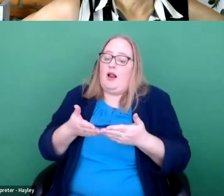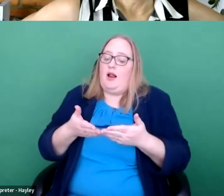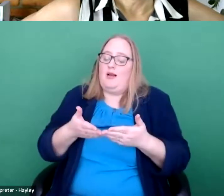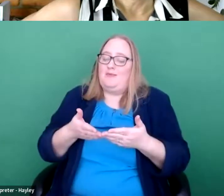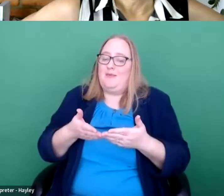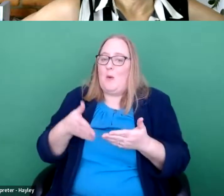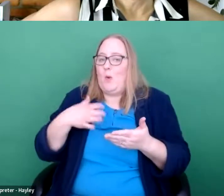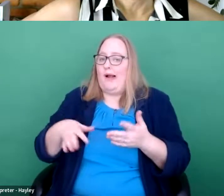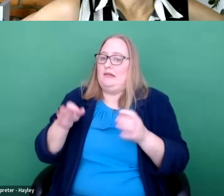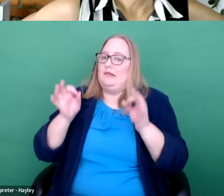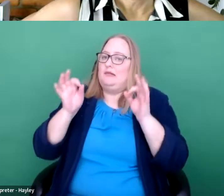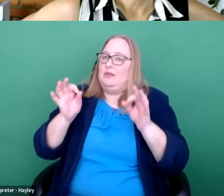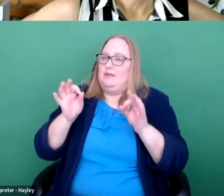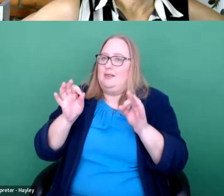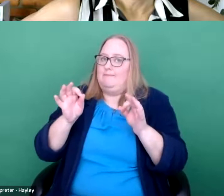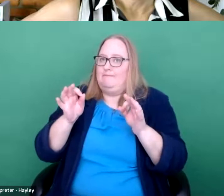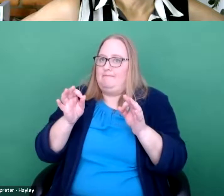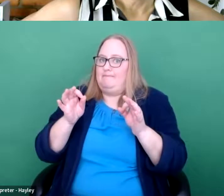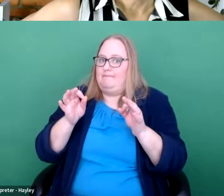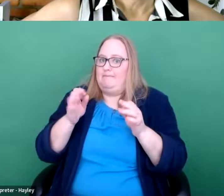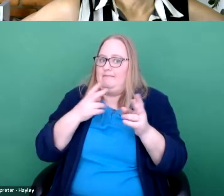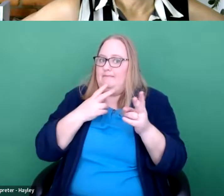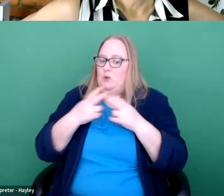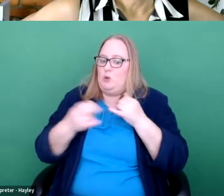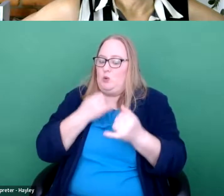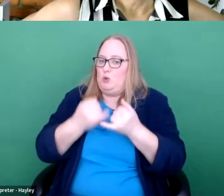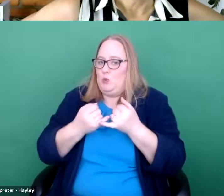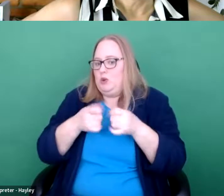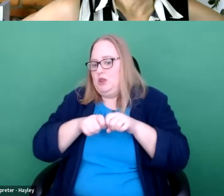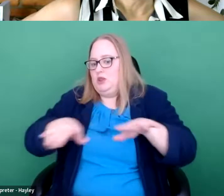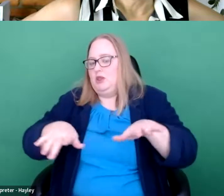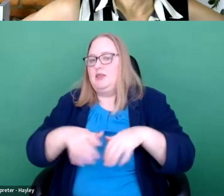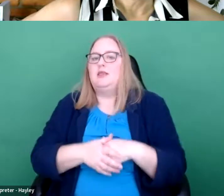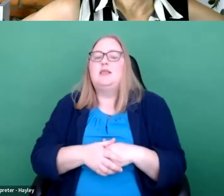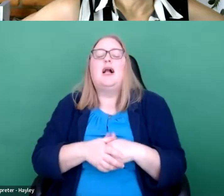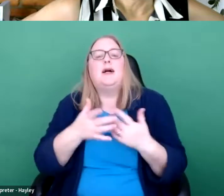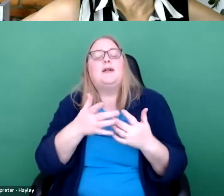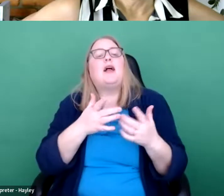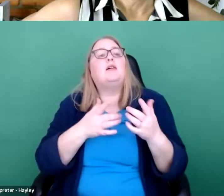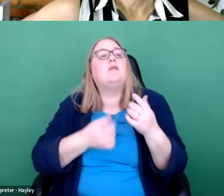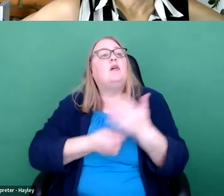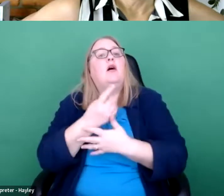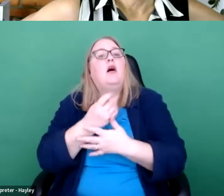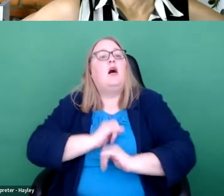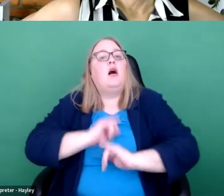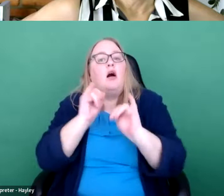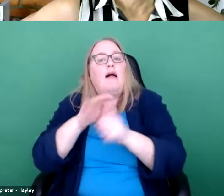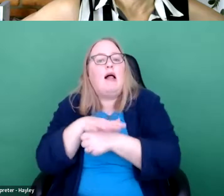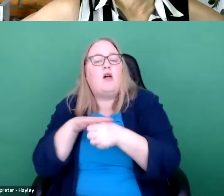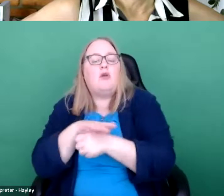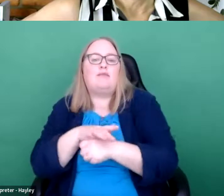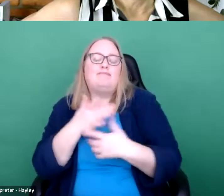about troubles in there's a reason why traditional media shows women and children, when you want to create sympathy for war areas and